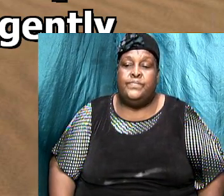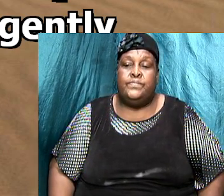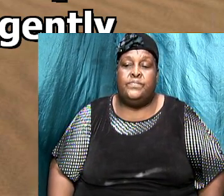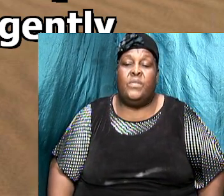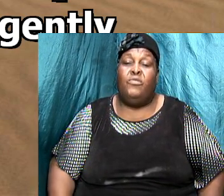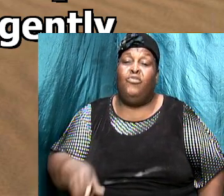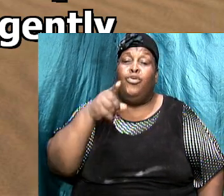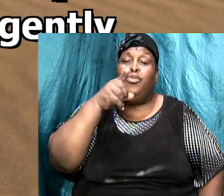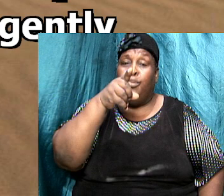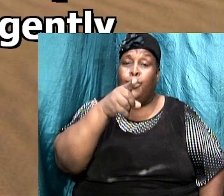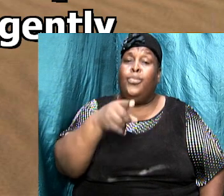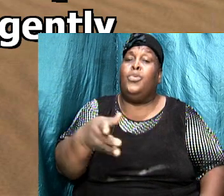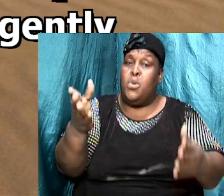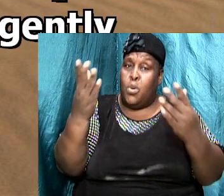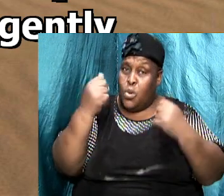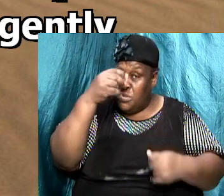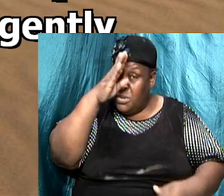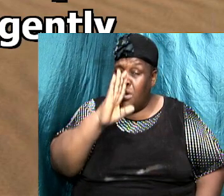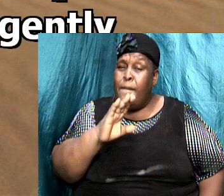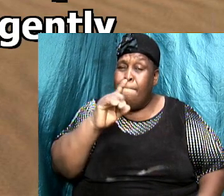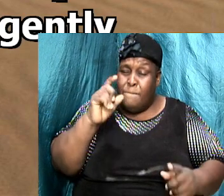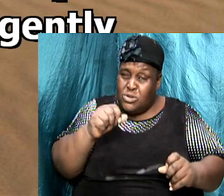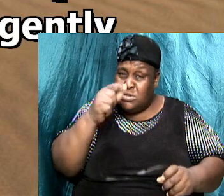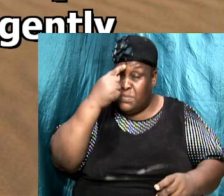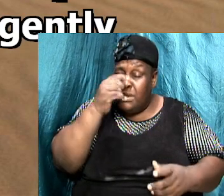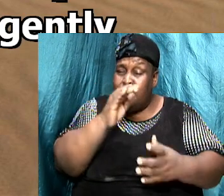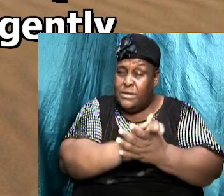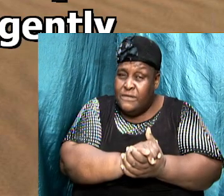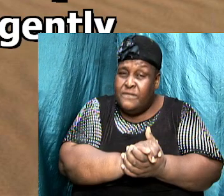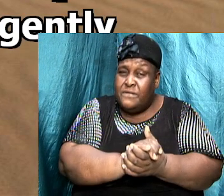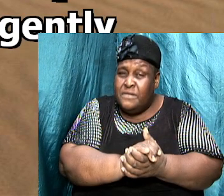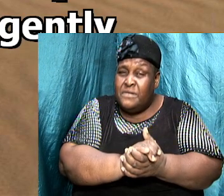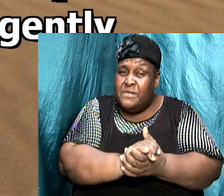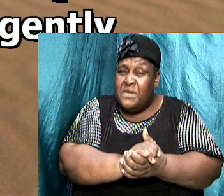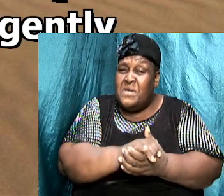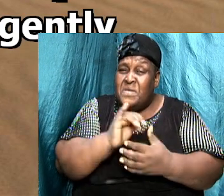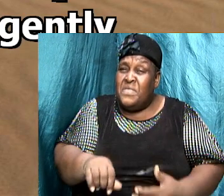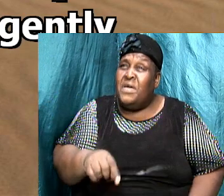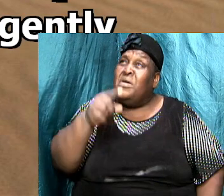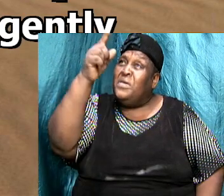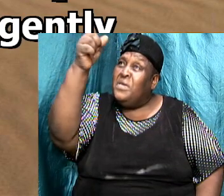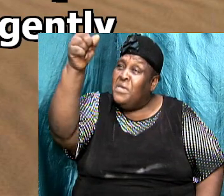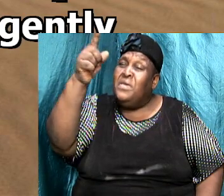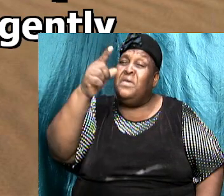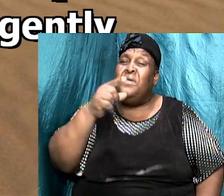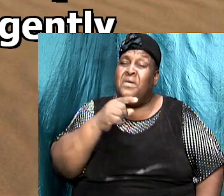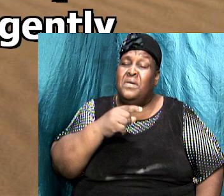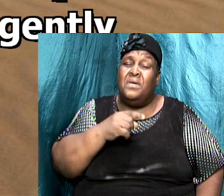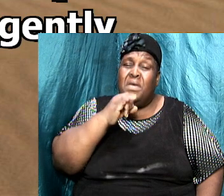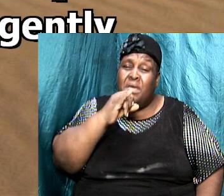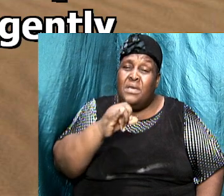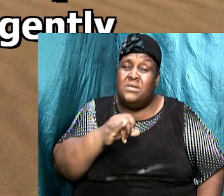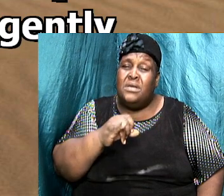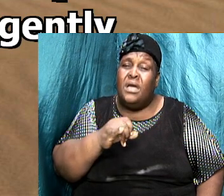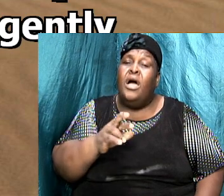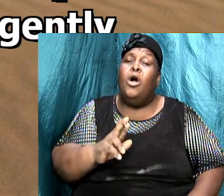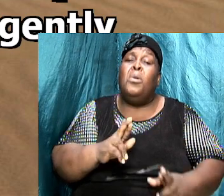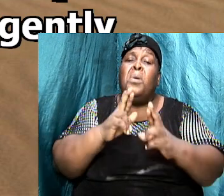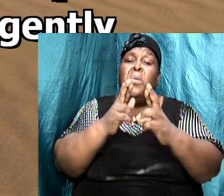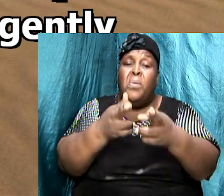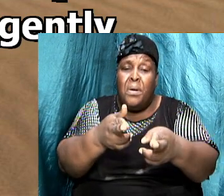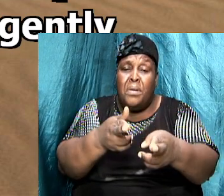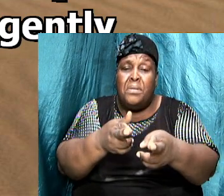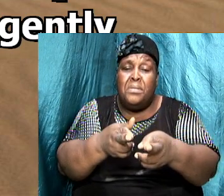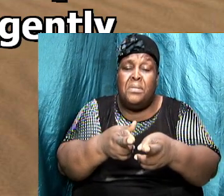For he that cometh to God must believe that he is, and that he is a